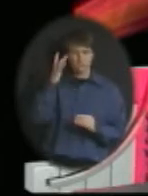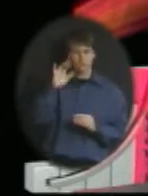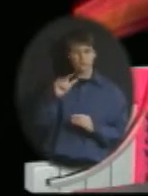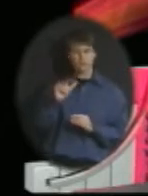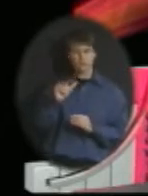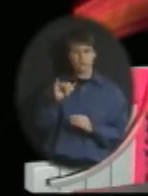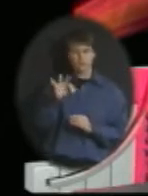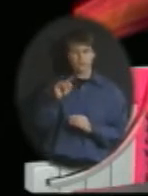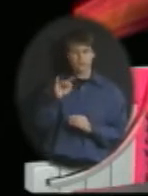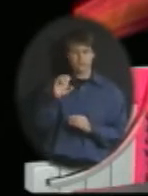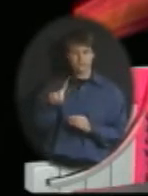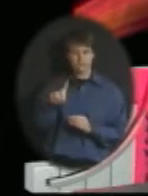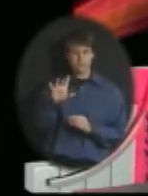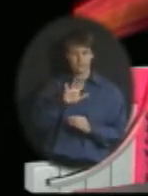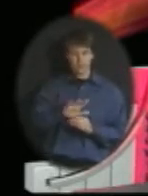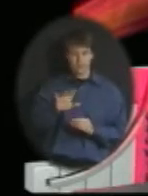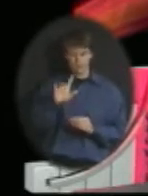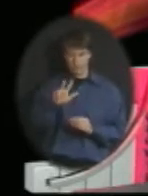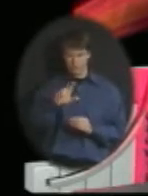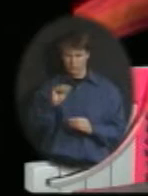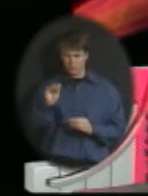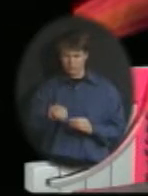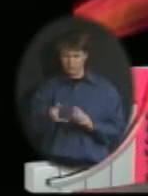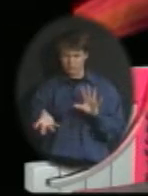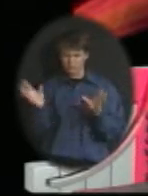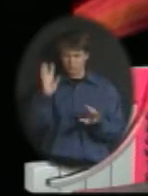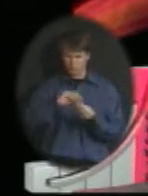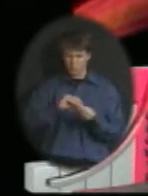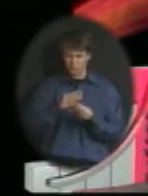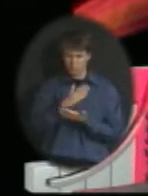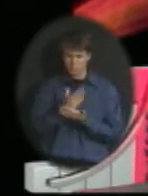gifted students, or about 3% of our total enrollment.